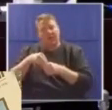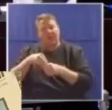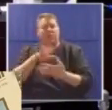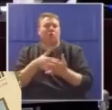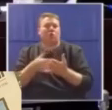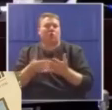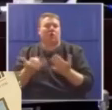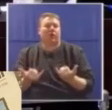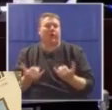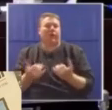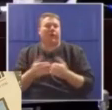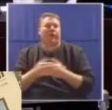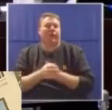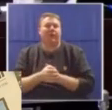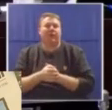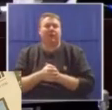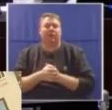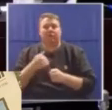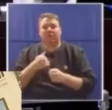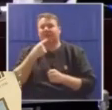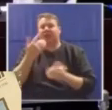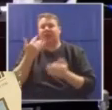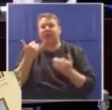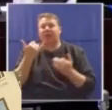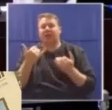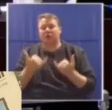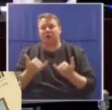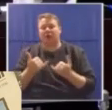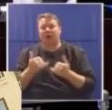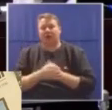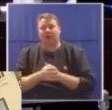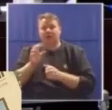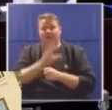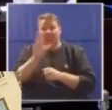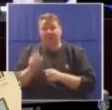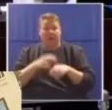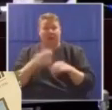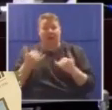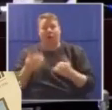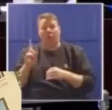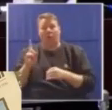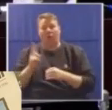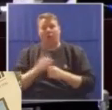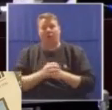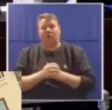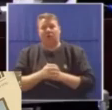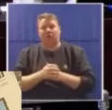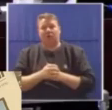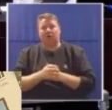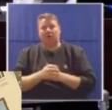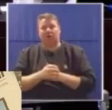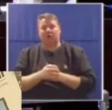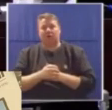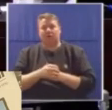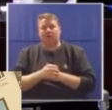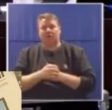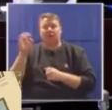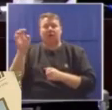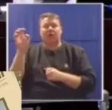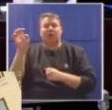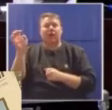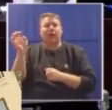today, what South Africa needs right now is emergency energy that we